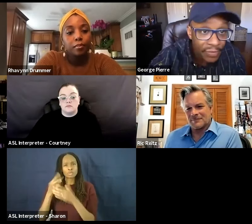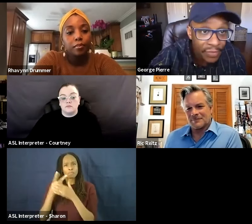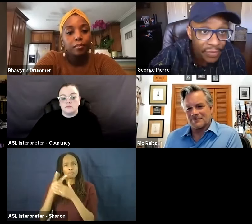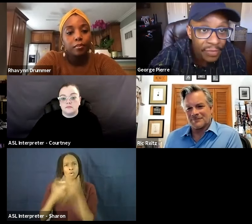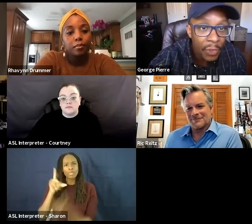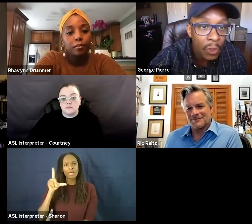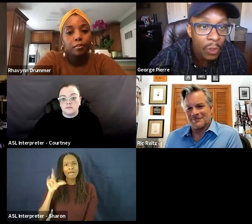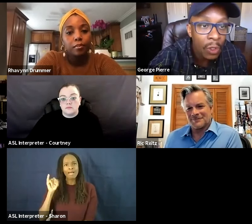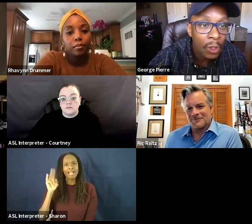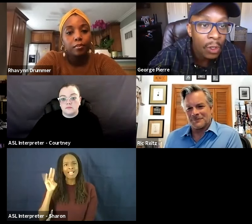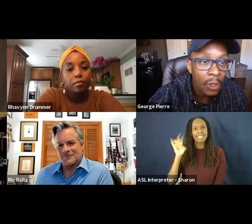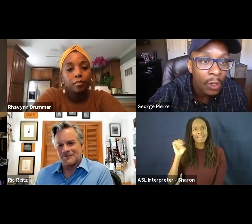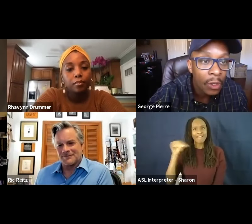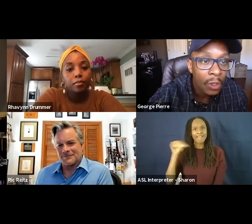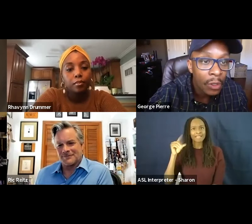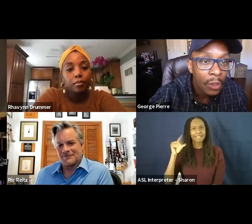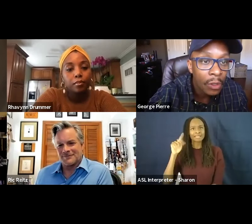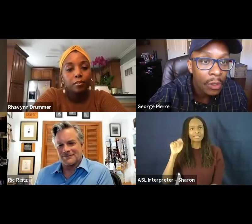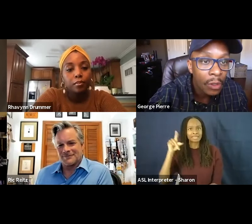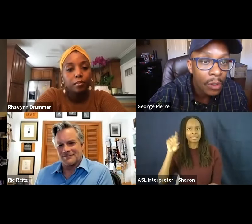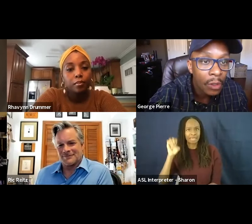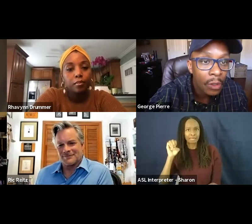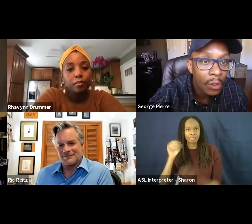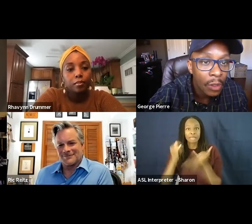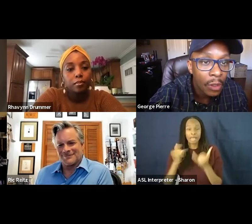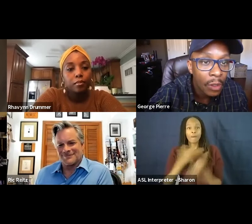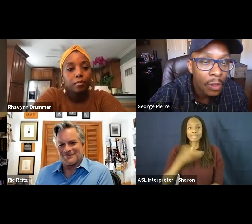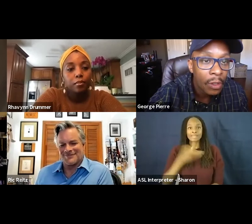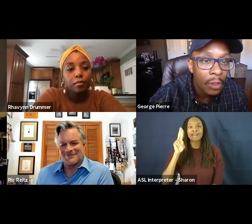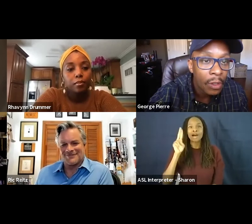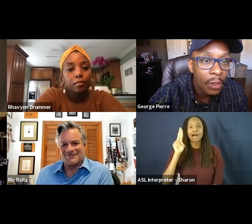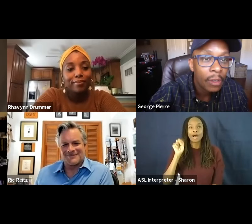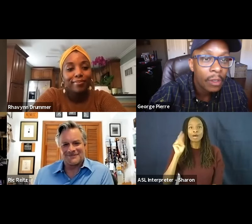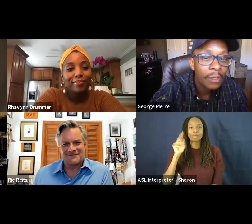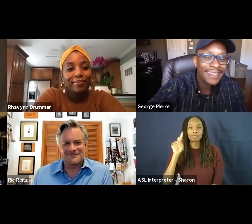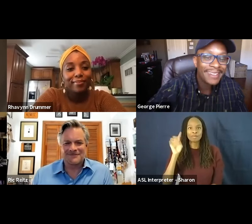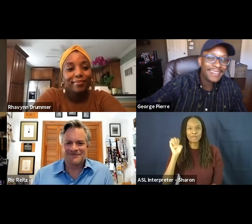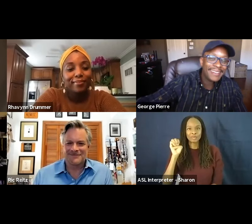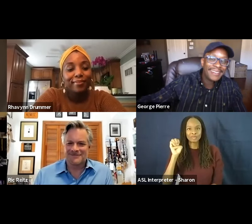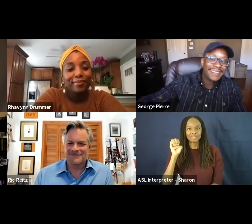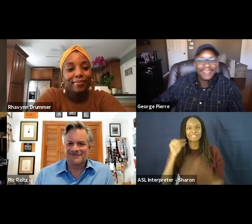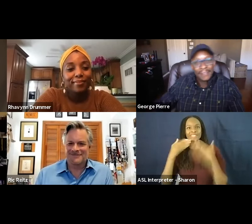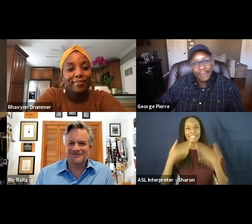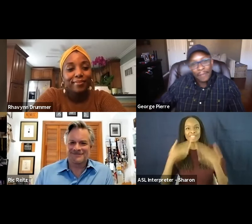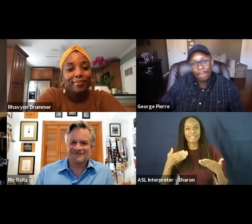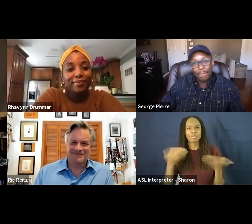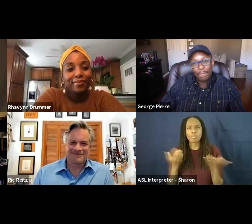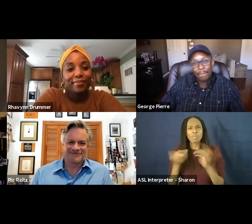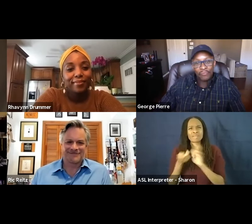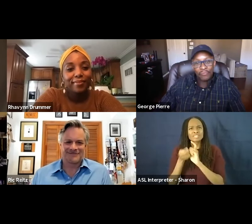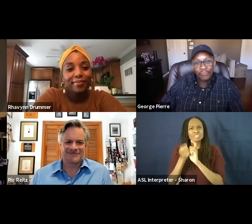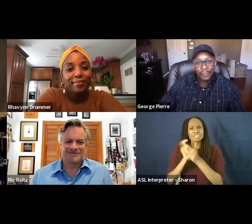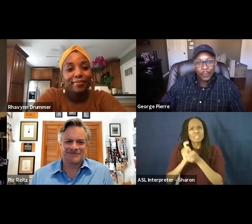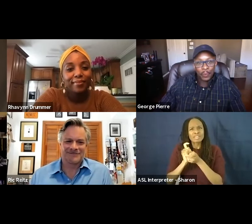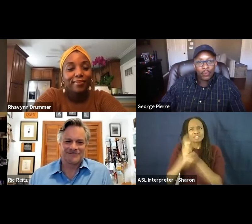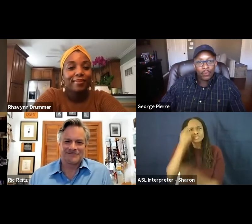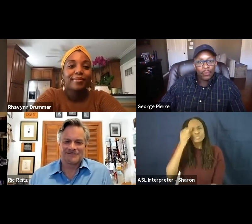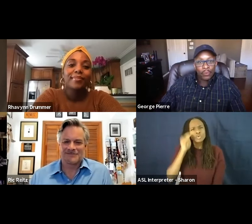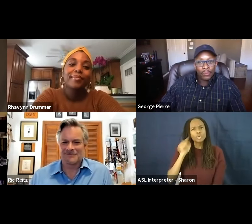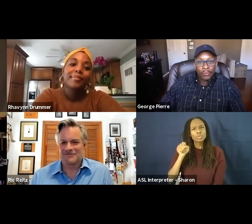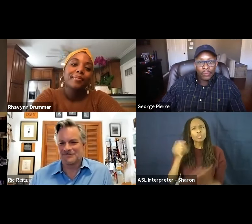that we've moved strictly to tape, yes, please unmute. Thank you. What's changed for you? What are you asking of